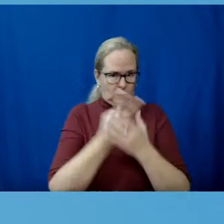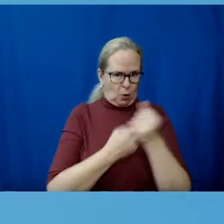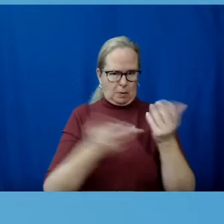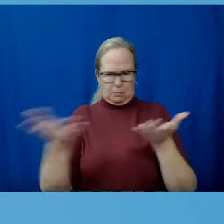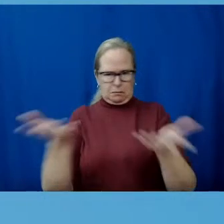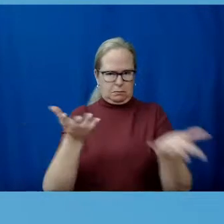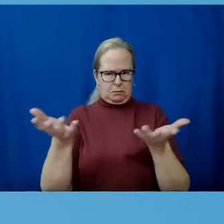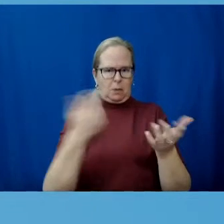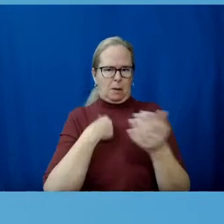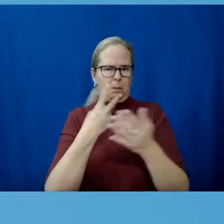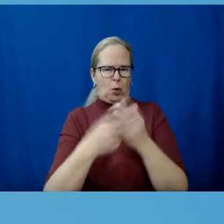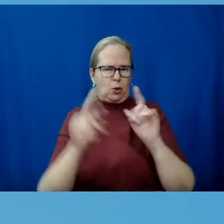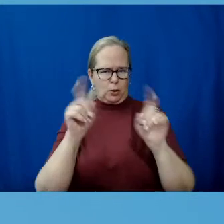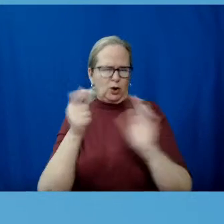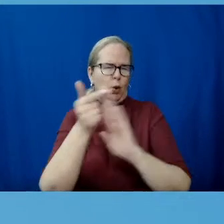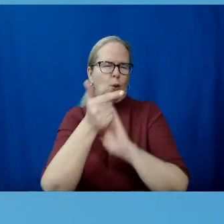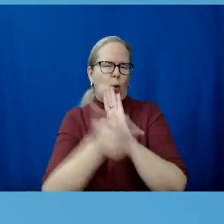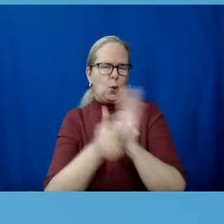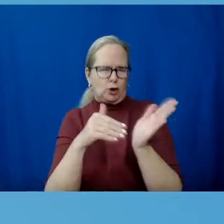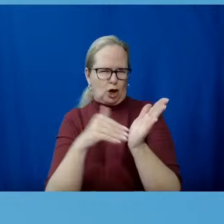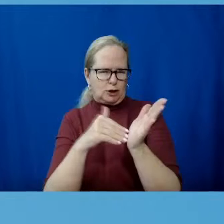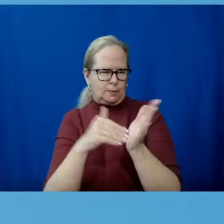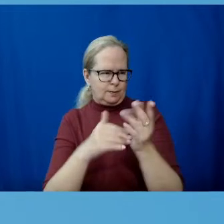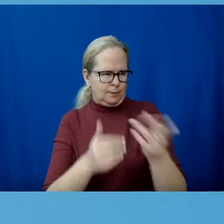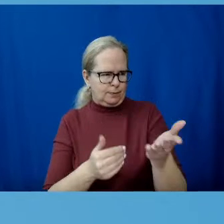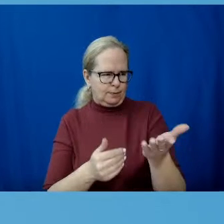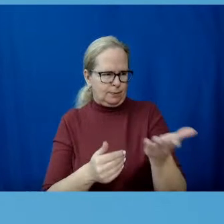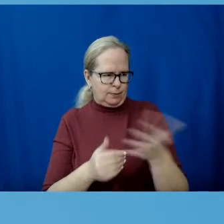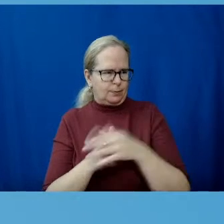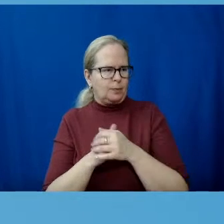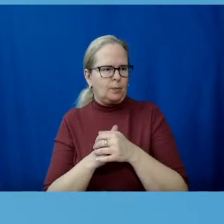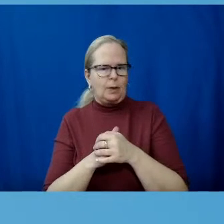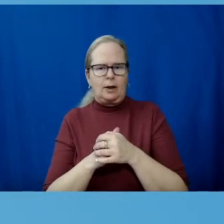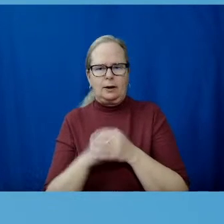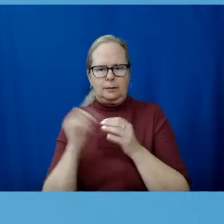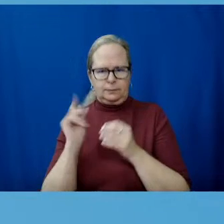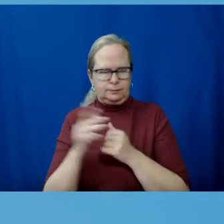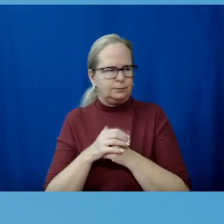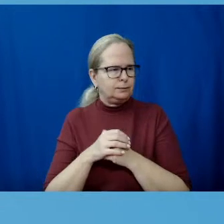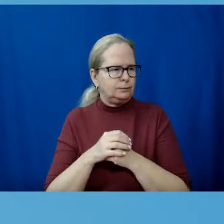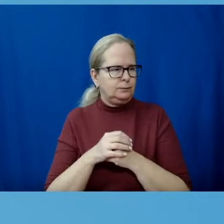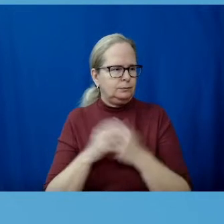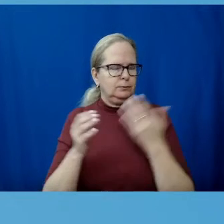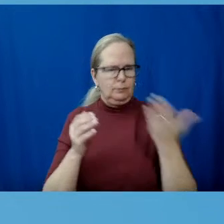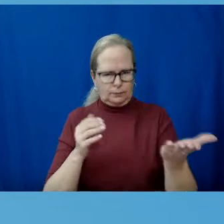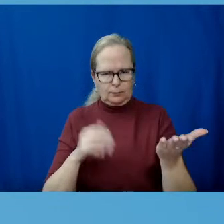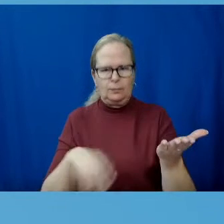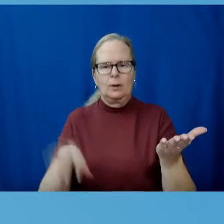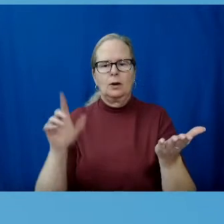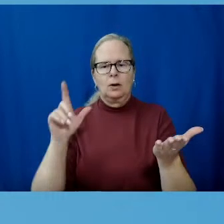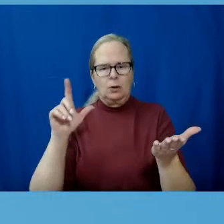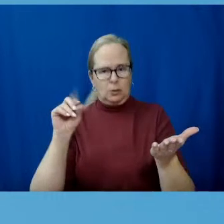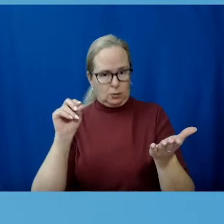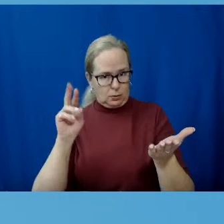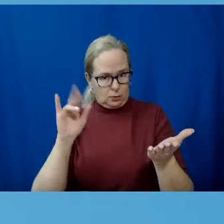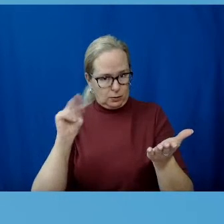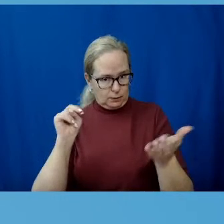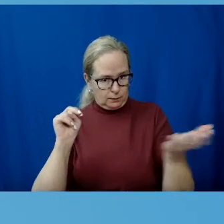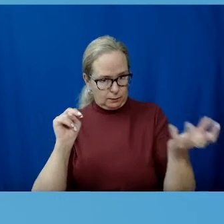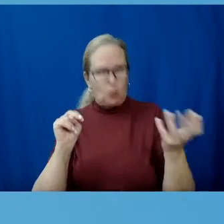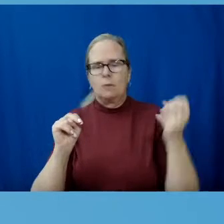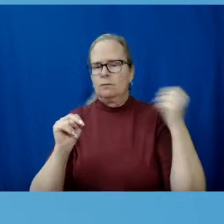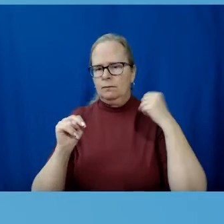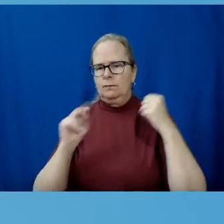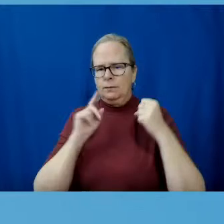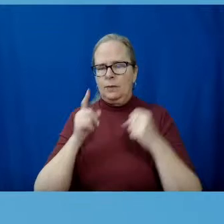Lorian, you want to take a start on this, and I'll back you up? Sure. So I think from a legal perspective, there is